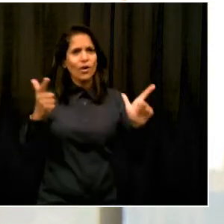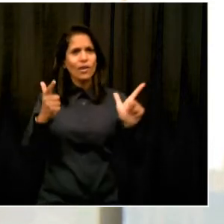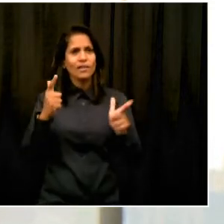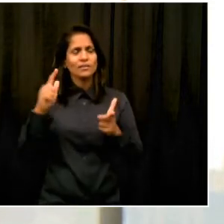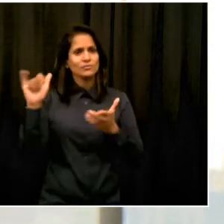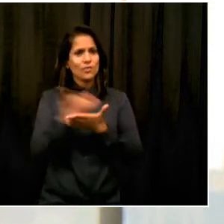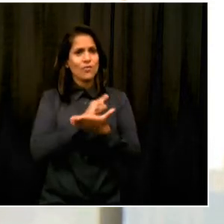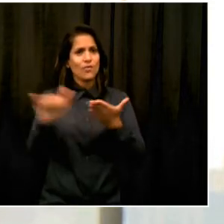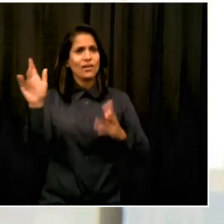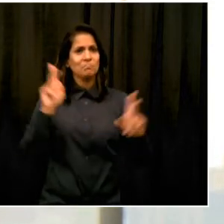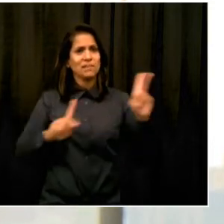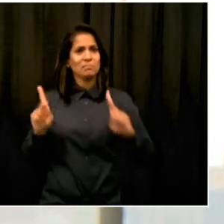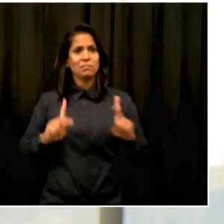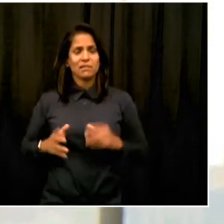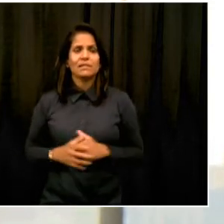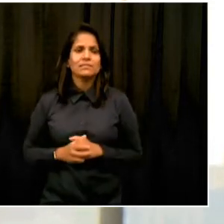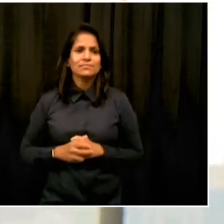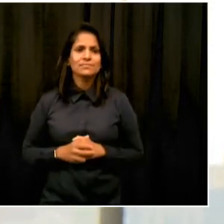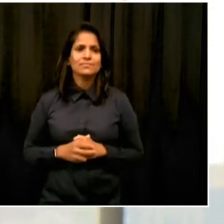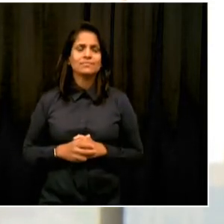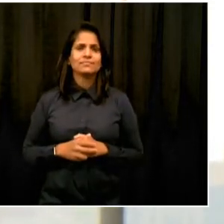see the transformational moment